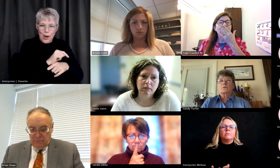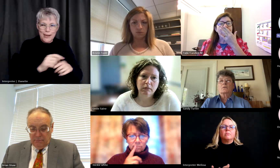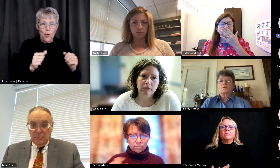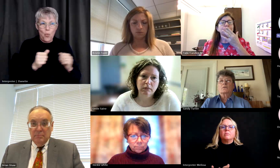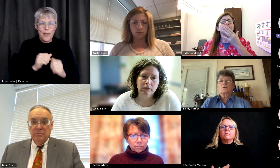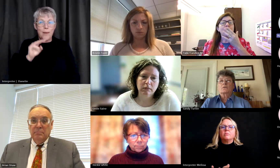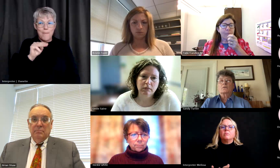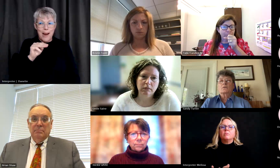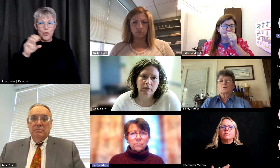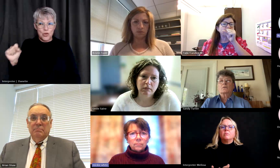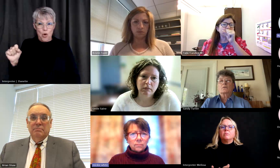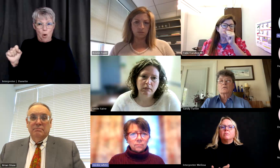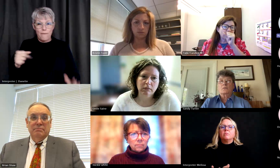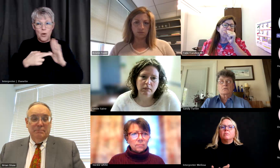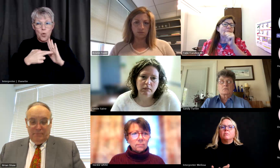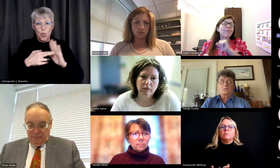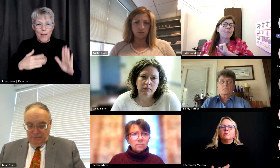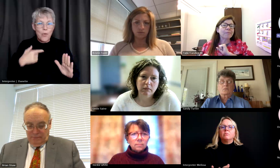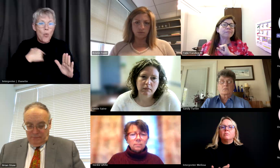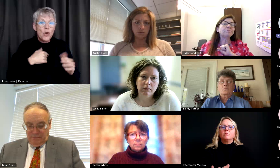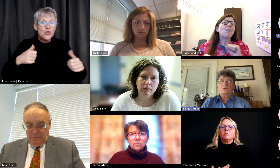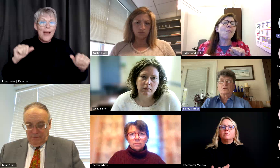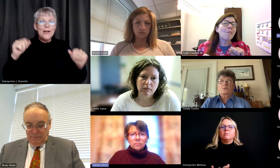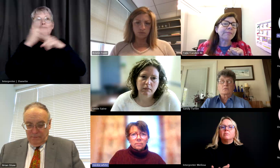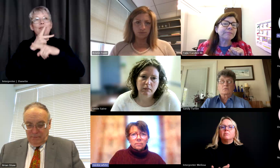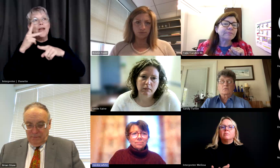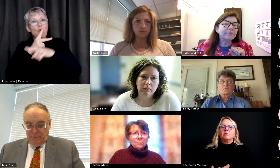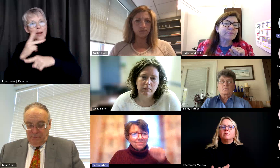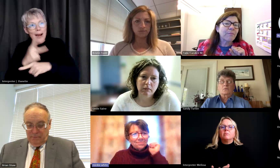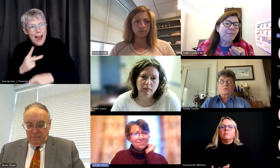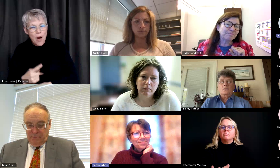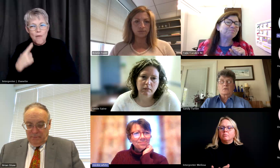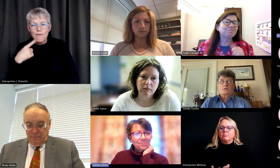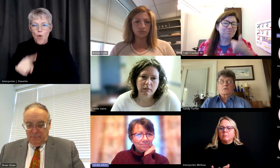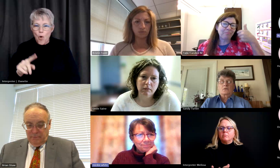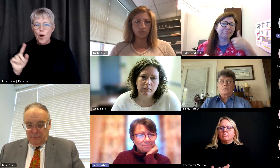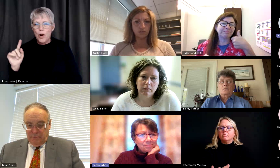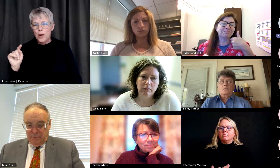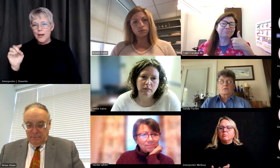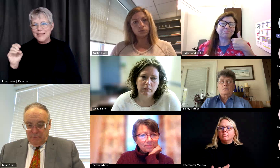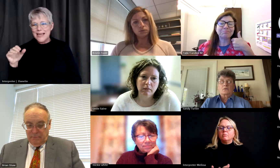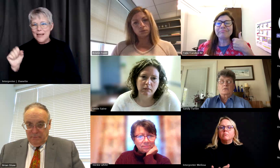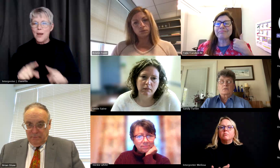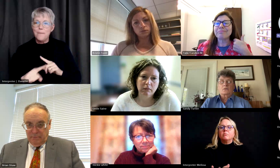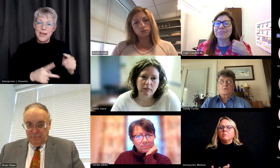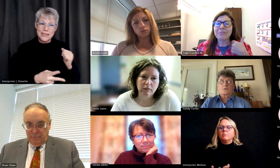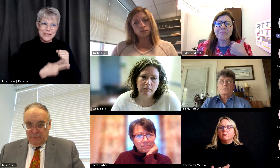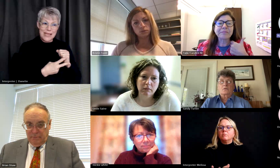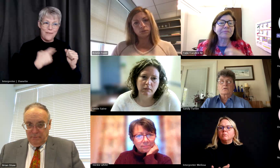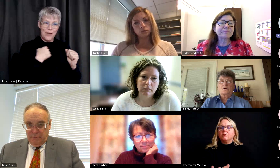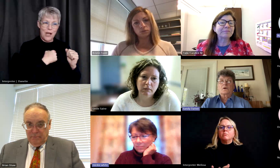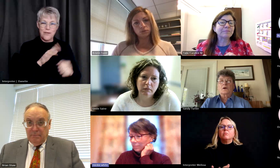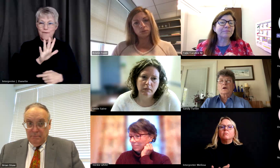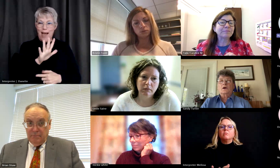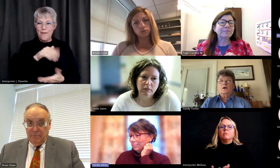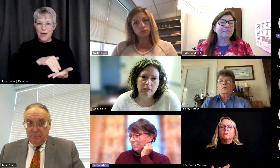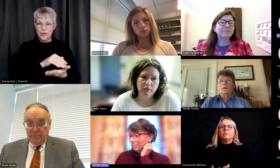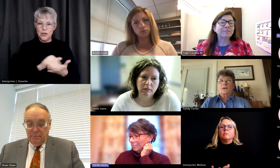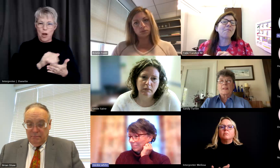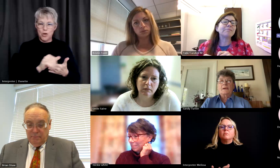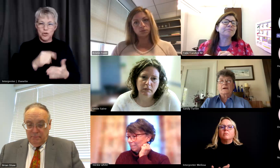so we're figuring it out as we go for Teams, but saving us $5,000 that we don't have for Zoom